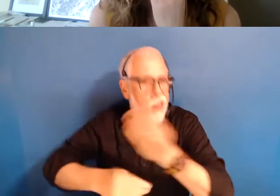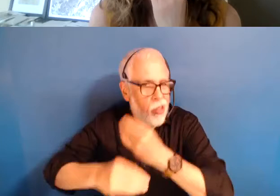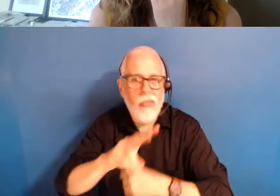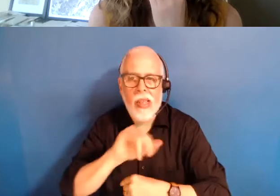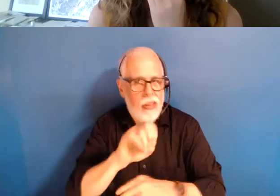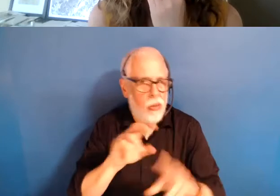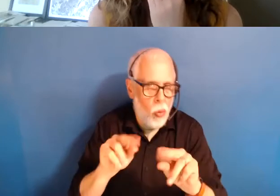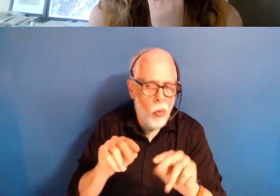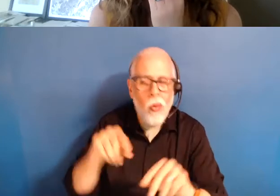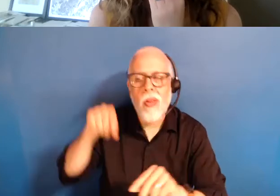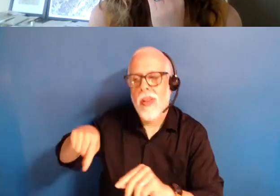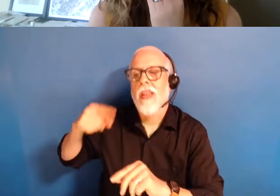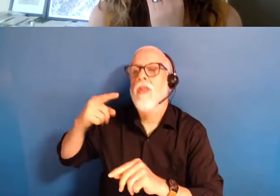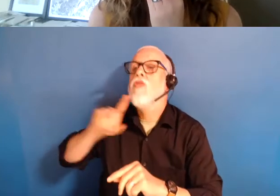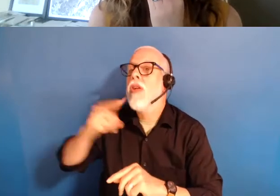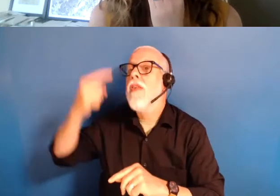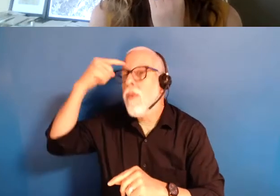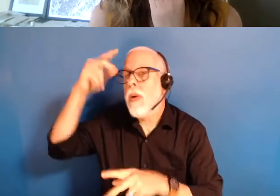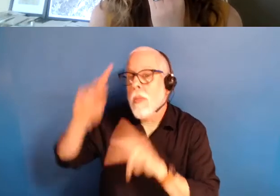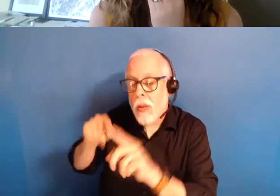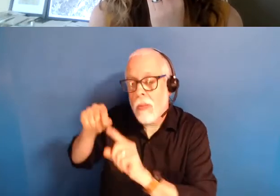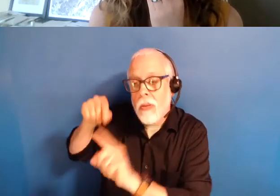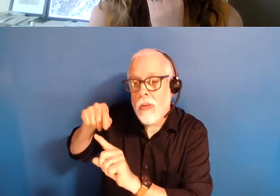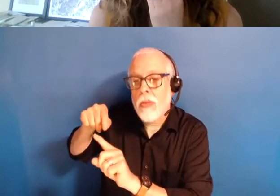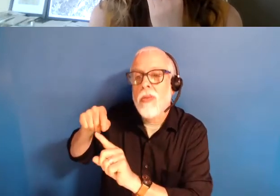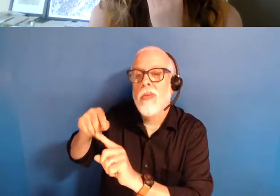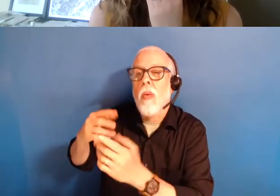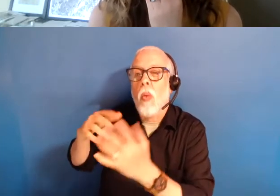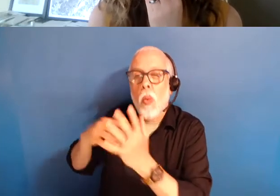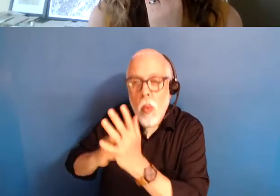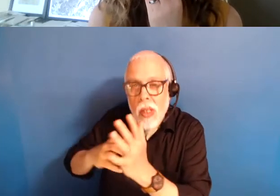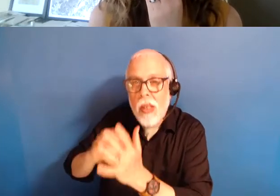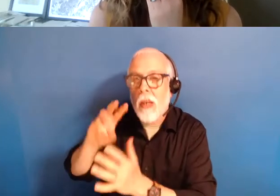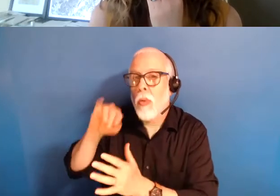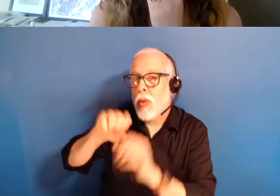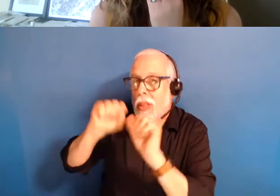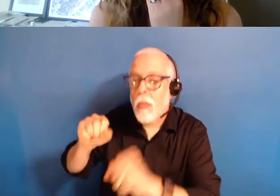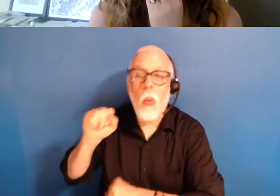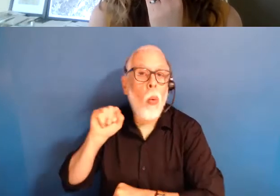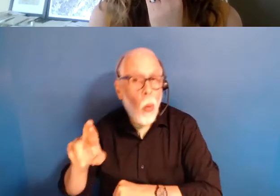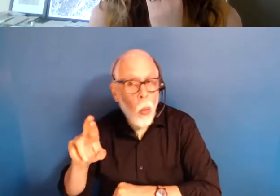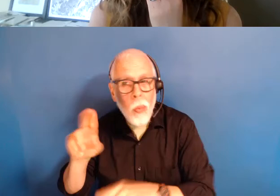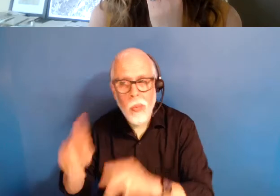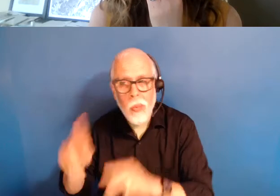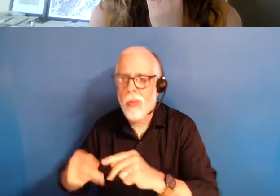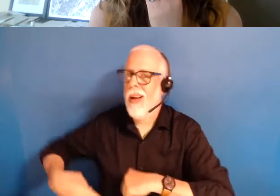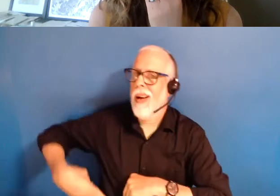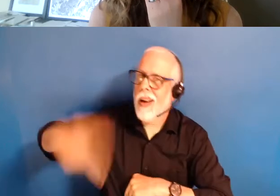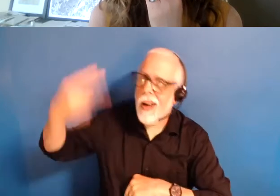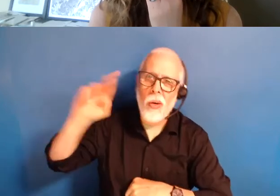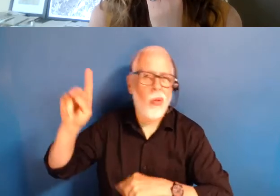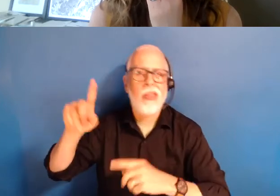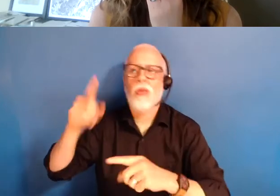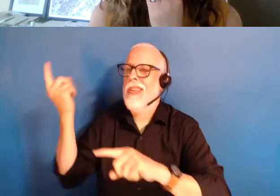vaccine. This is meant really for people with poor immune systems or people who are at high risk who cannot